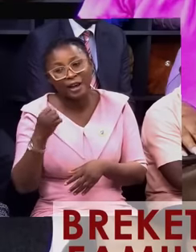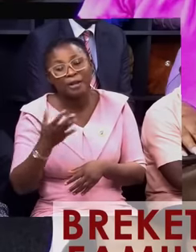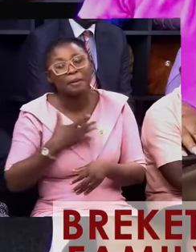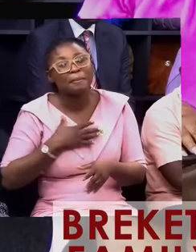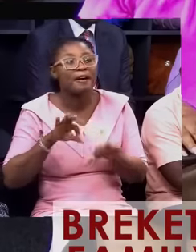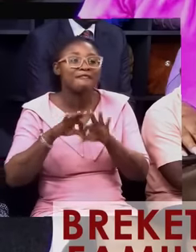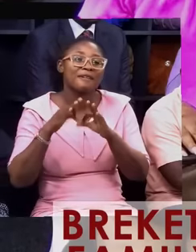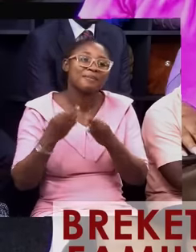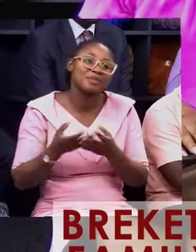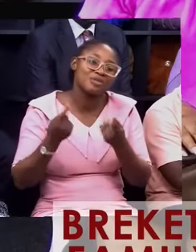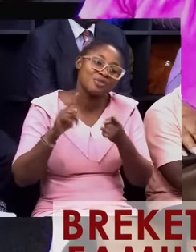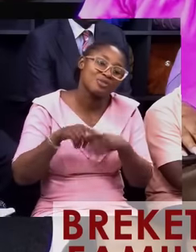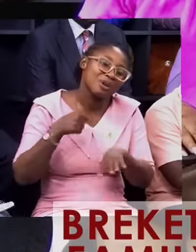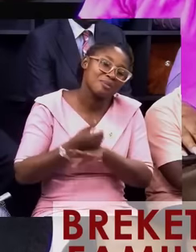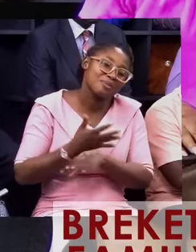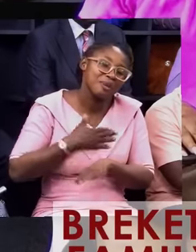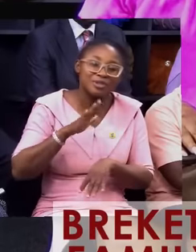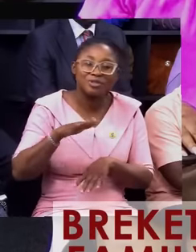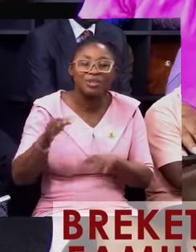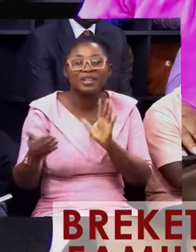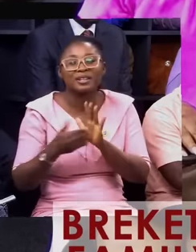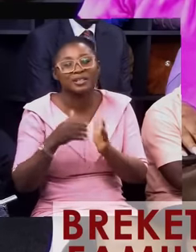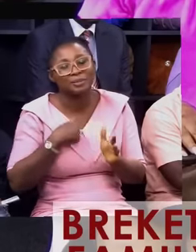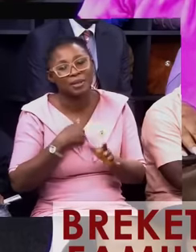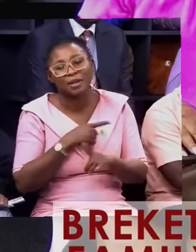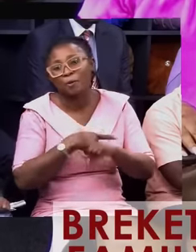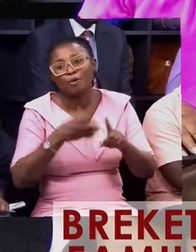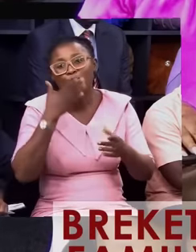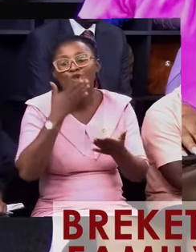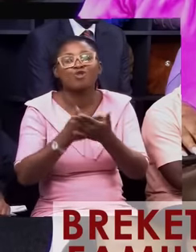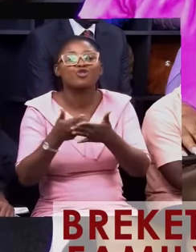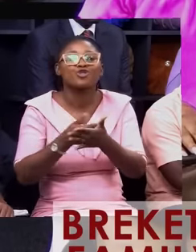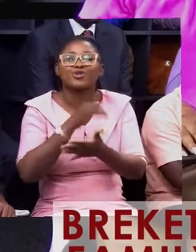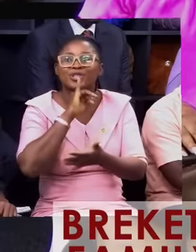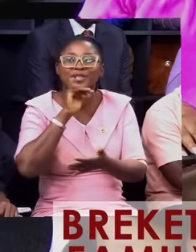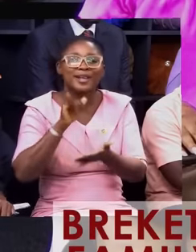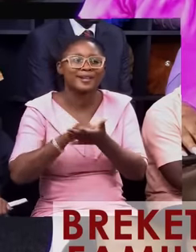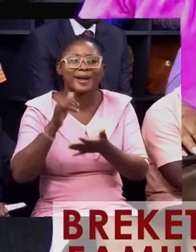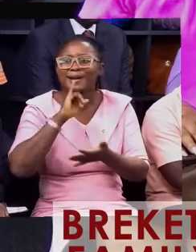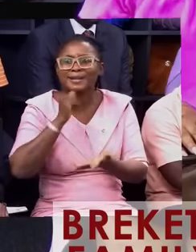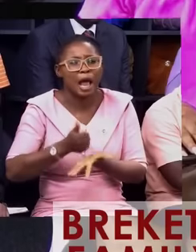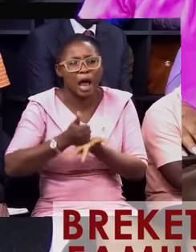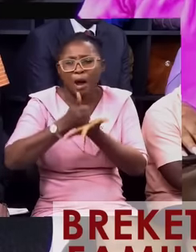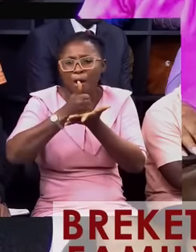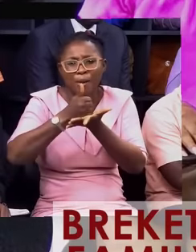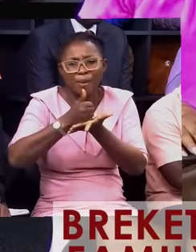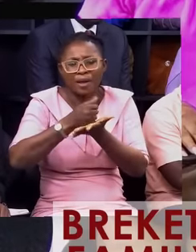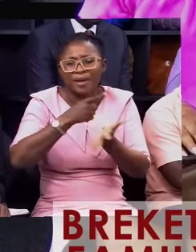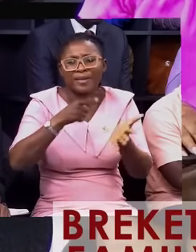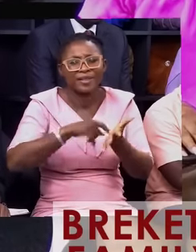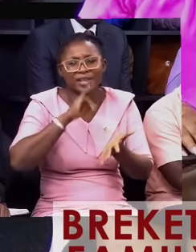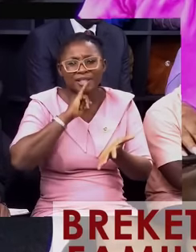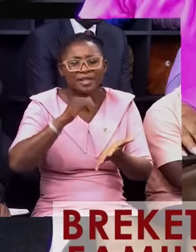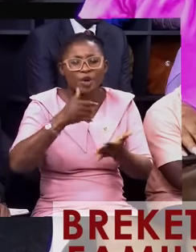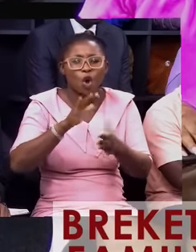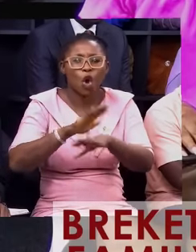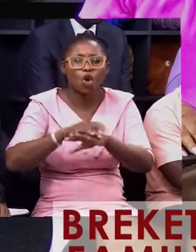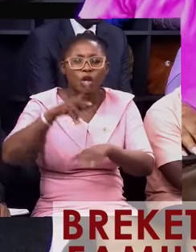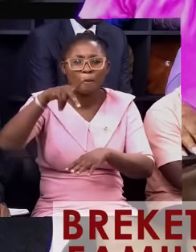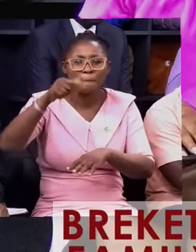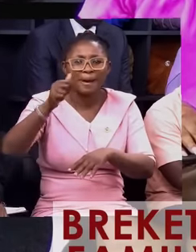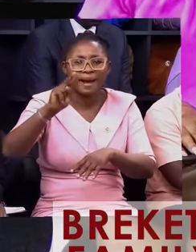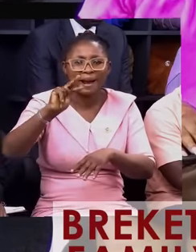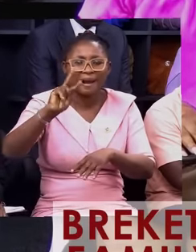to or they have used my children against me but the good news is that there's help this is called paranoid